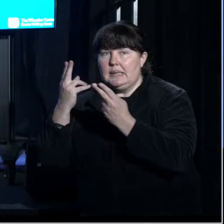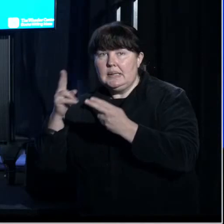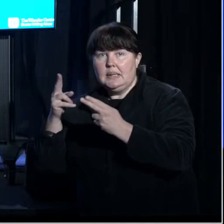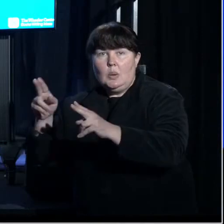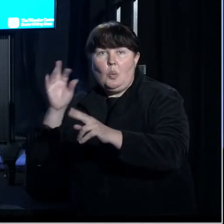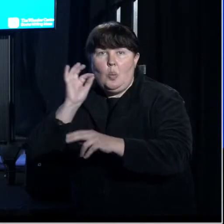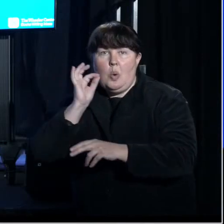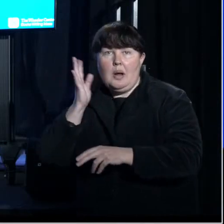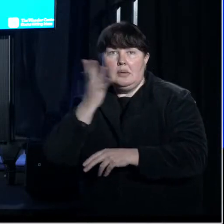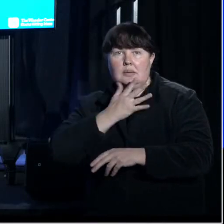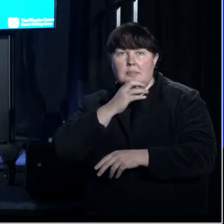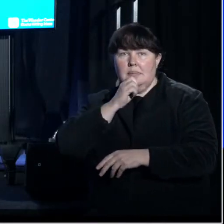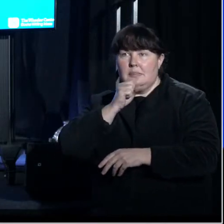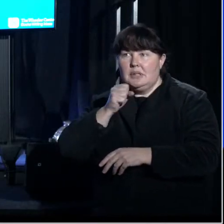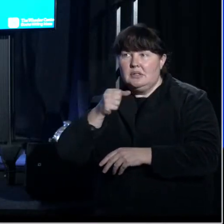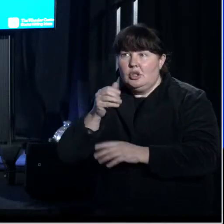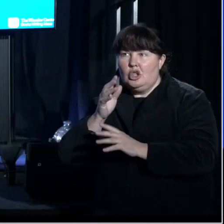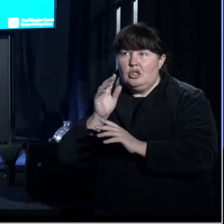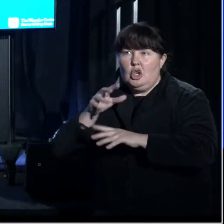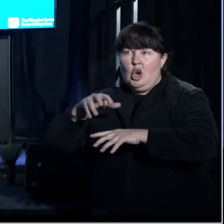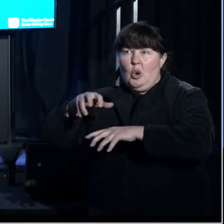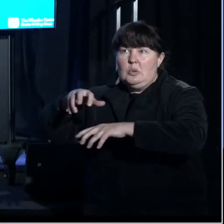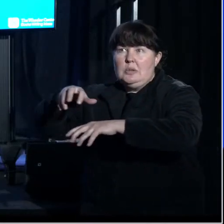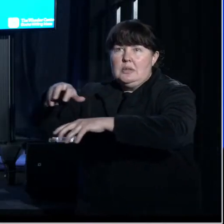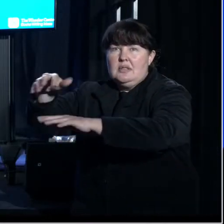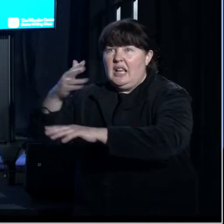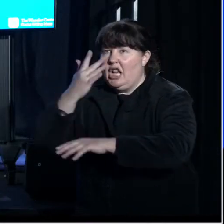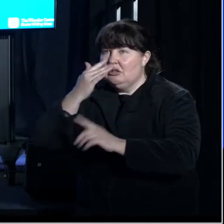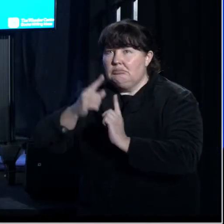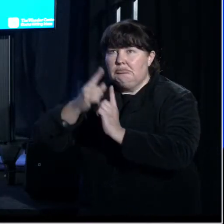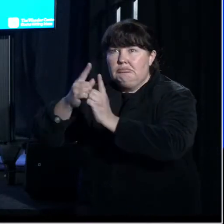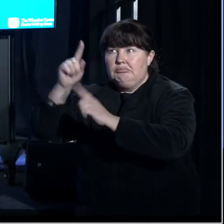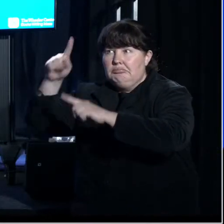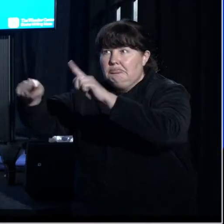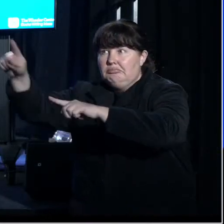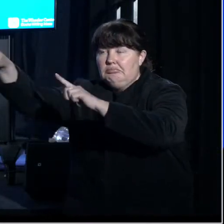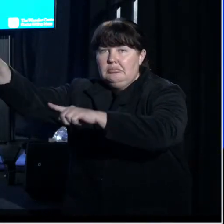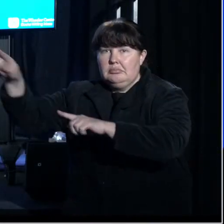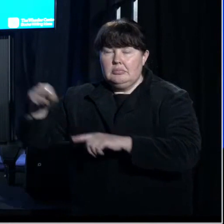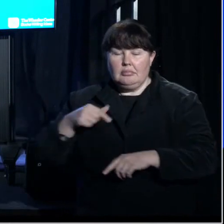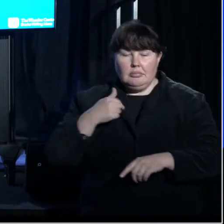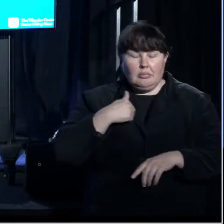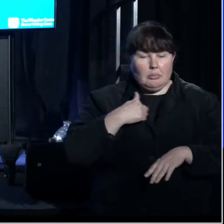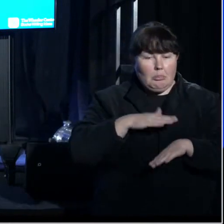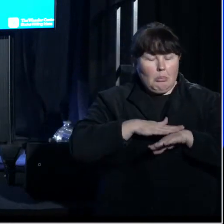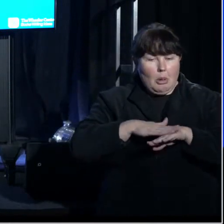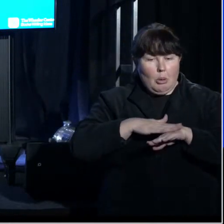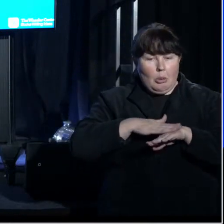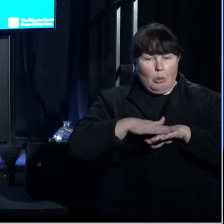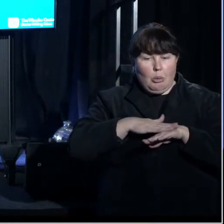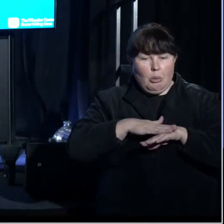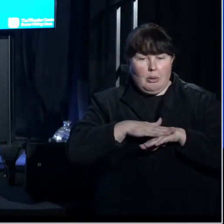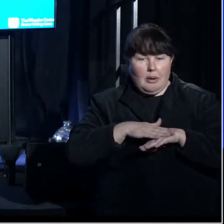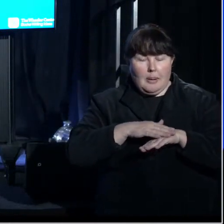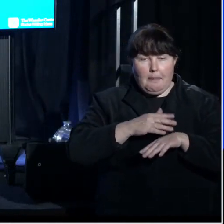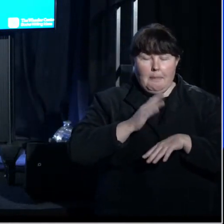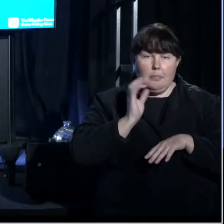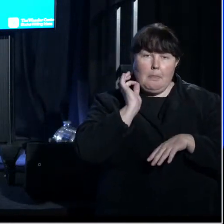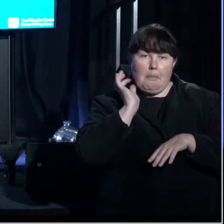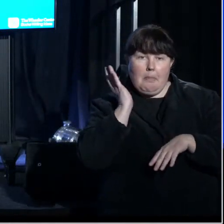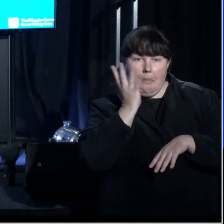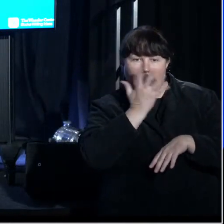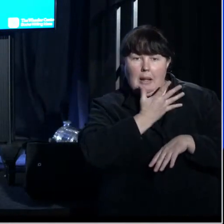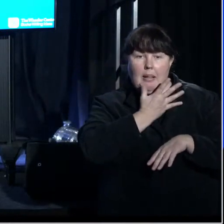ages. Banquo's looking glass, a modern ermine trail of blue tinge pale kings to the last of